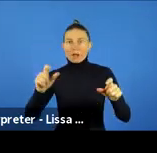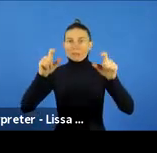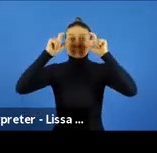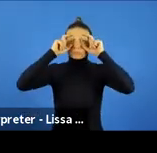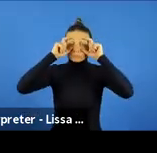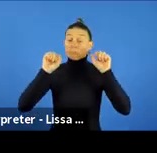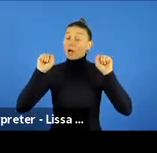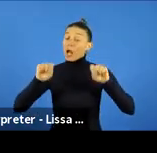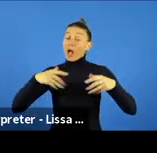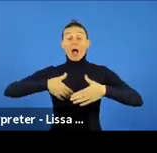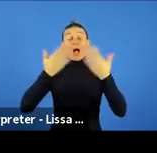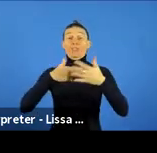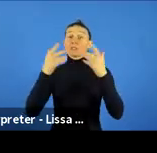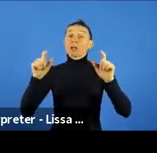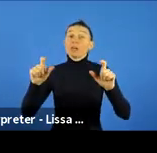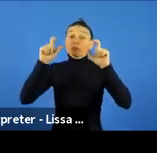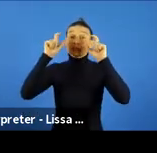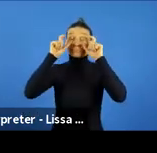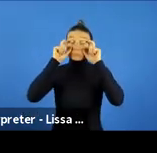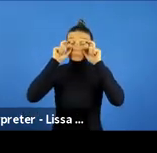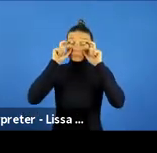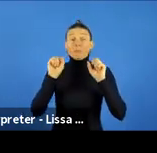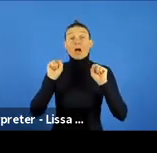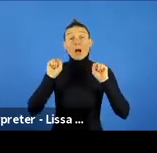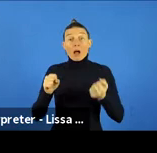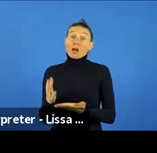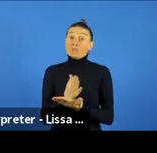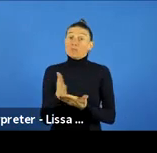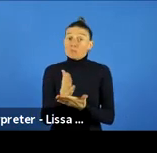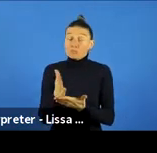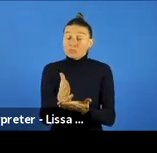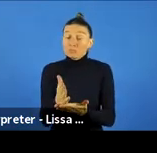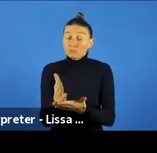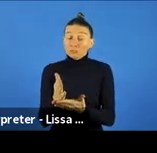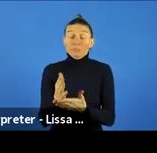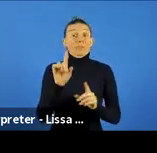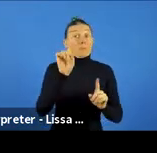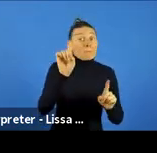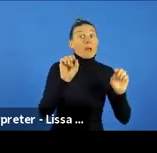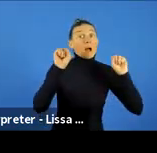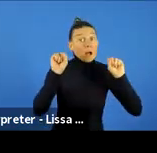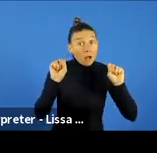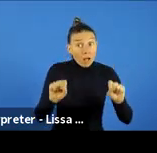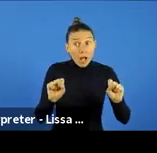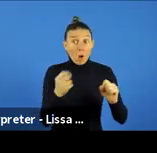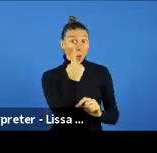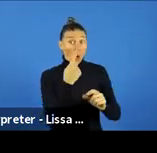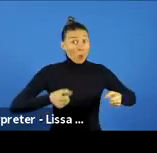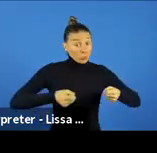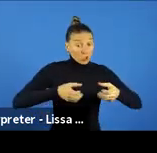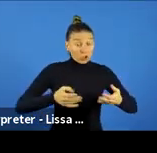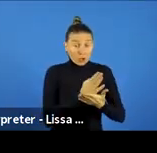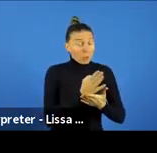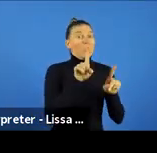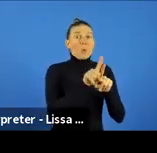day that allows you to drive your wheelchair hands-free, but also enables you to connect to other devices such as your phone,